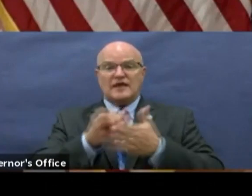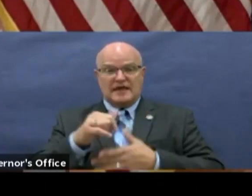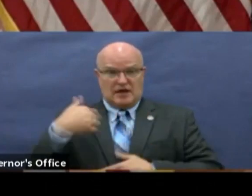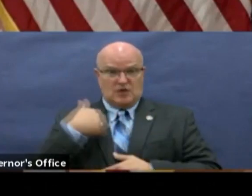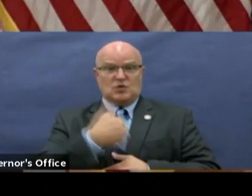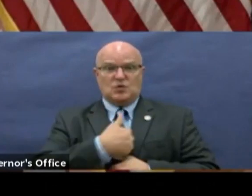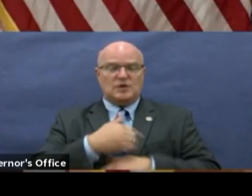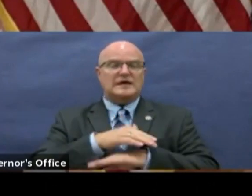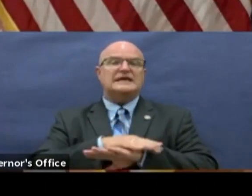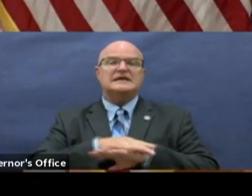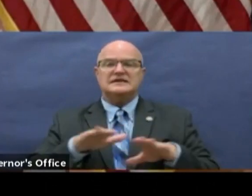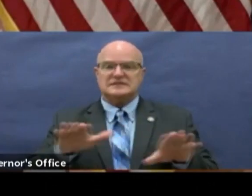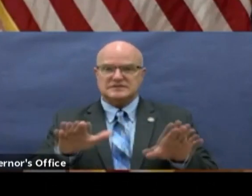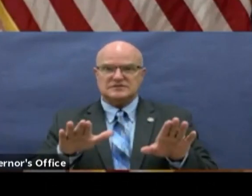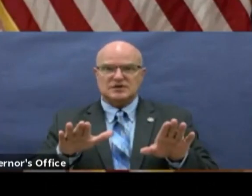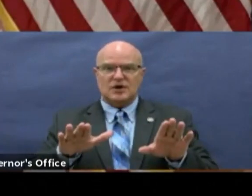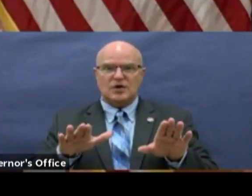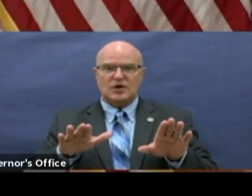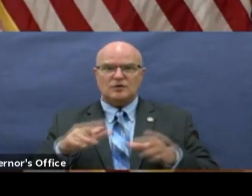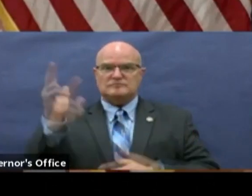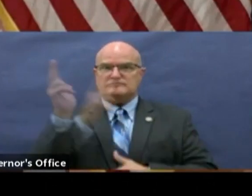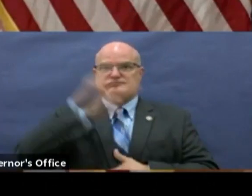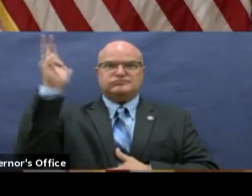we don't inadvertently